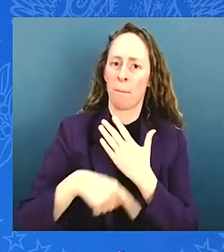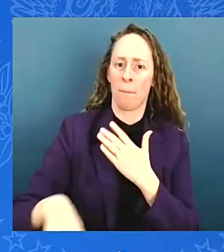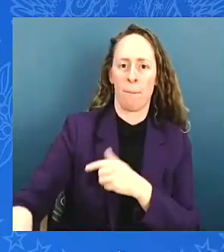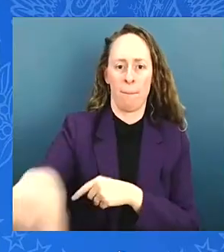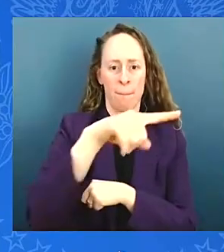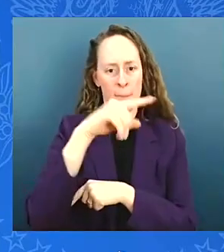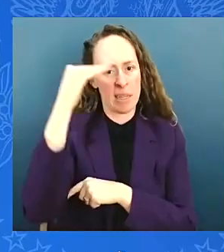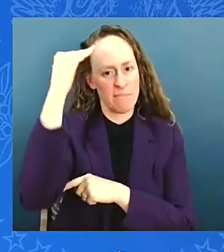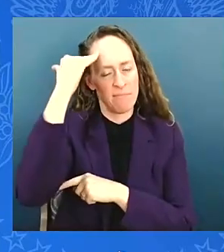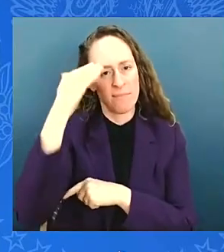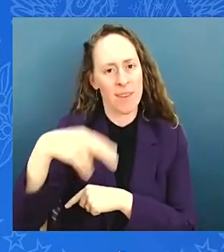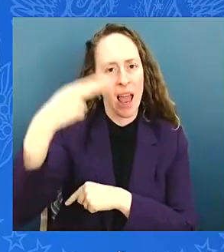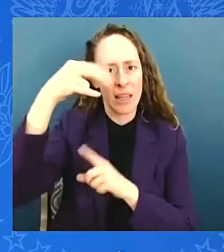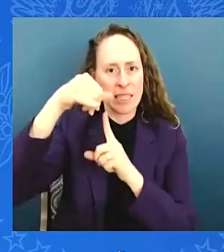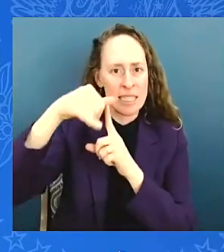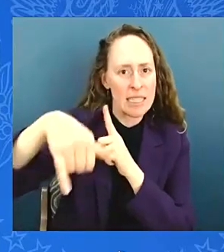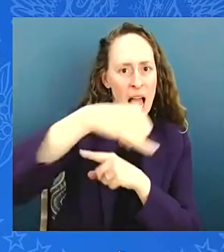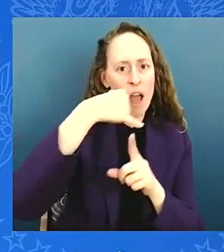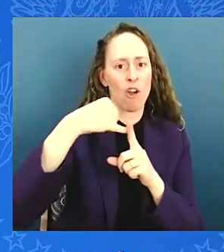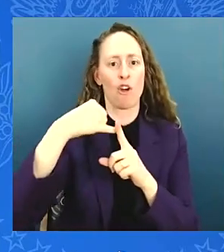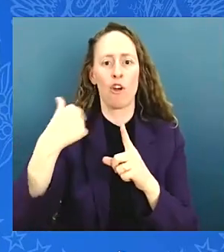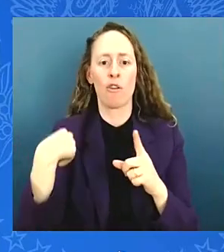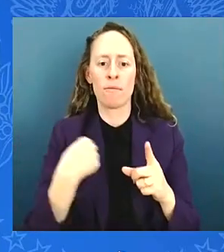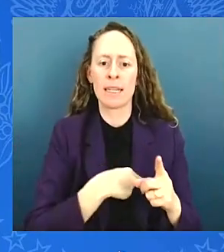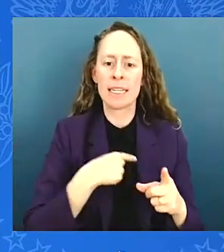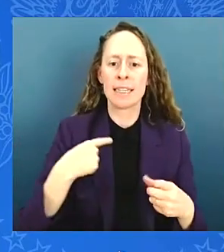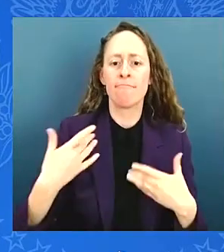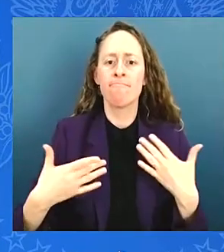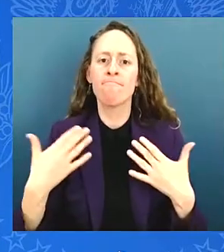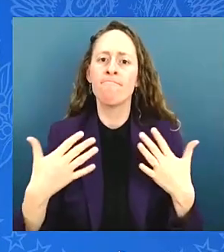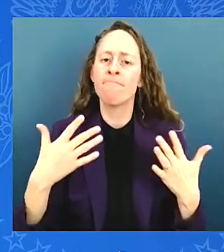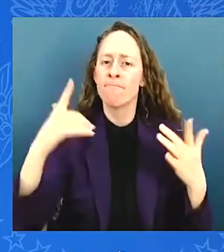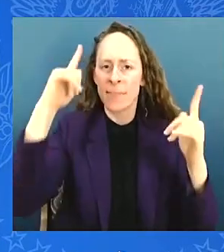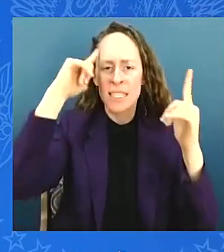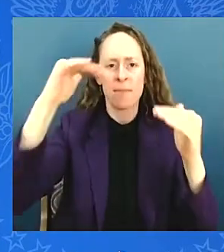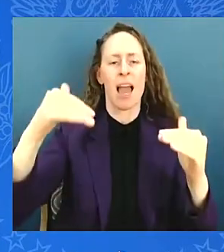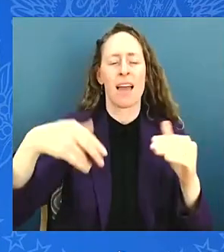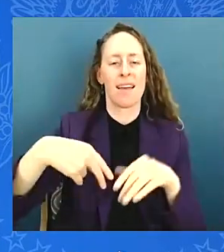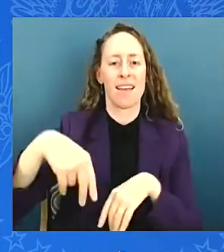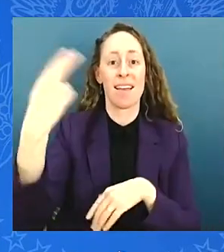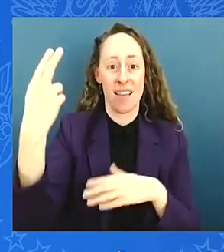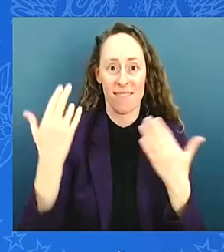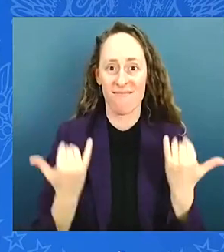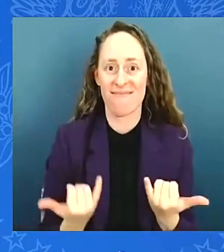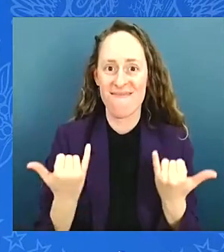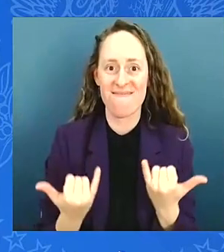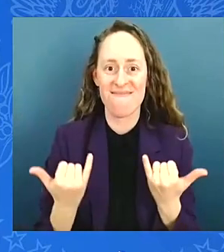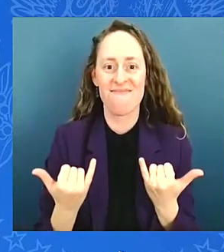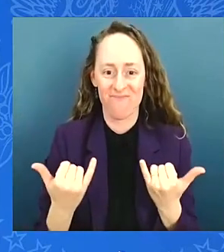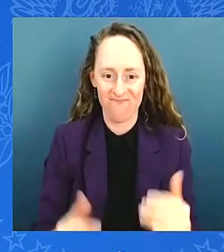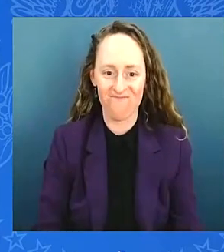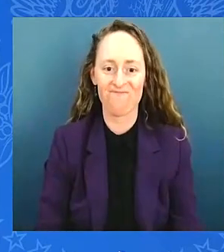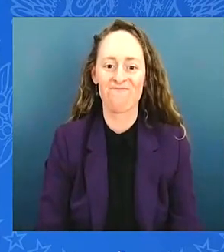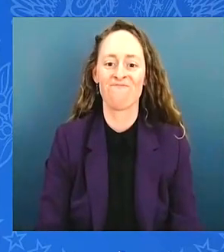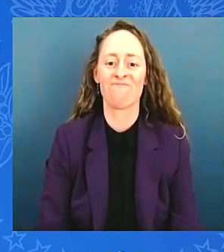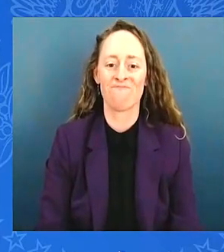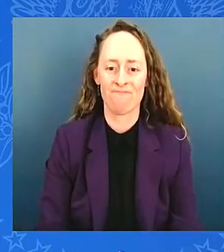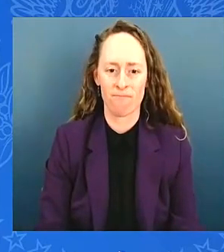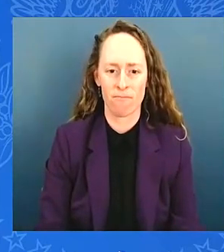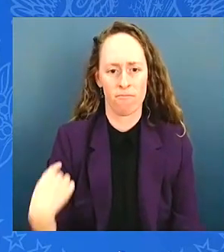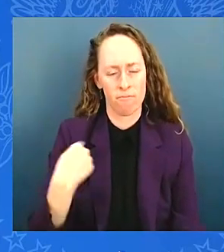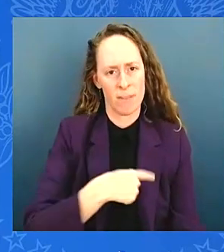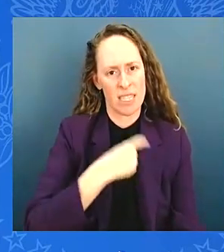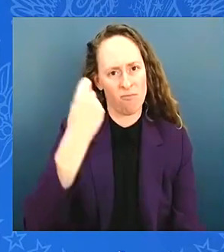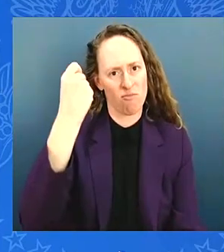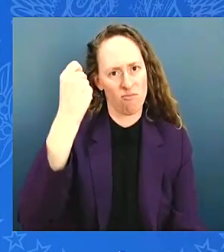organization. It's the highest possible standards that we hold each other to. We understand that because we've climbed the mountain before. And